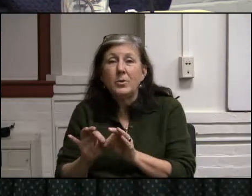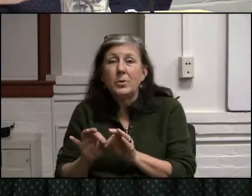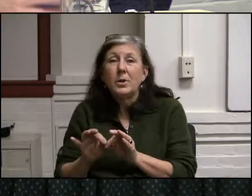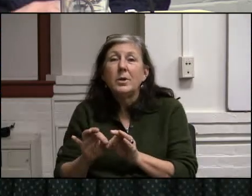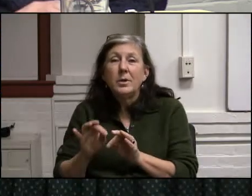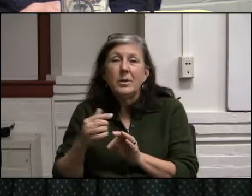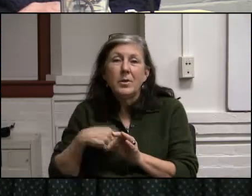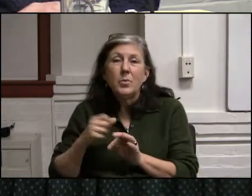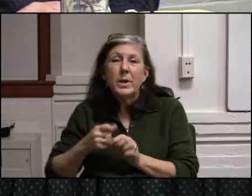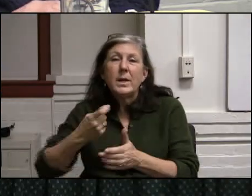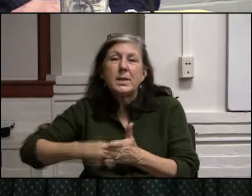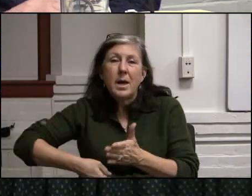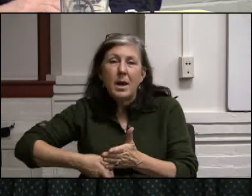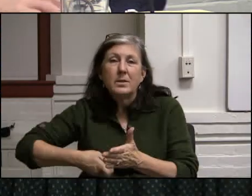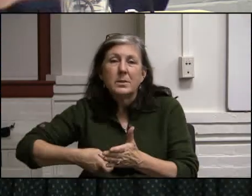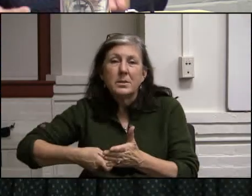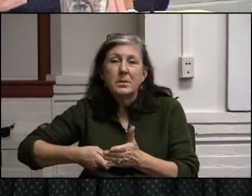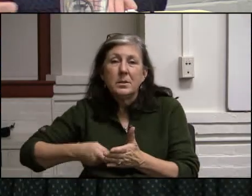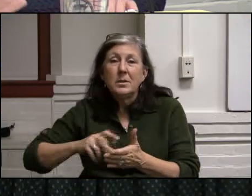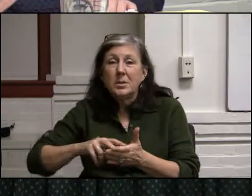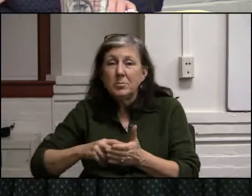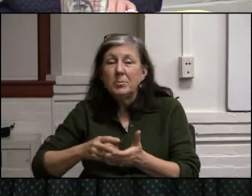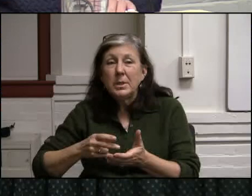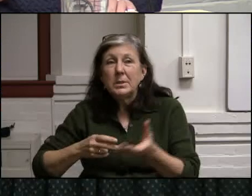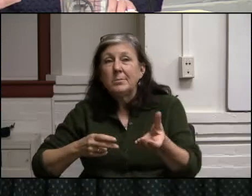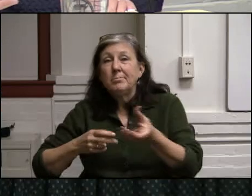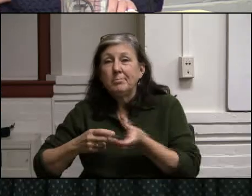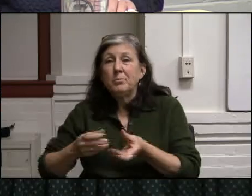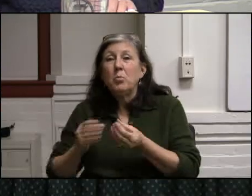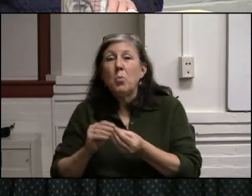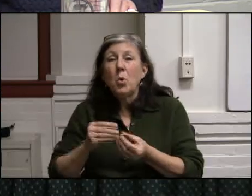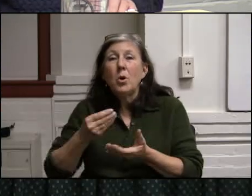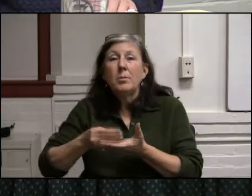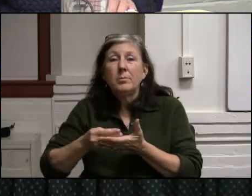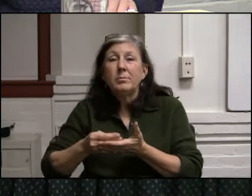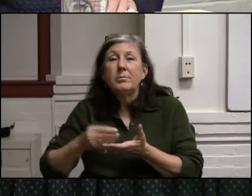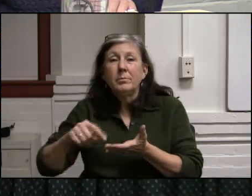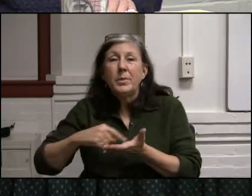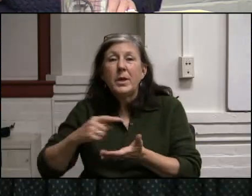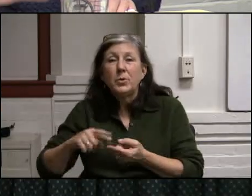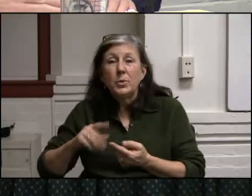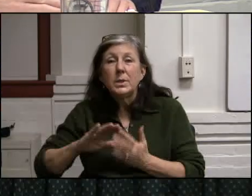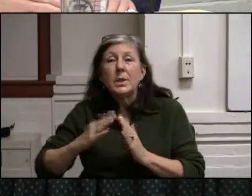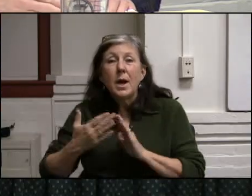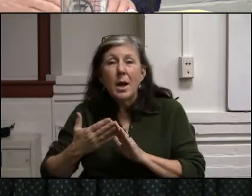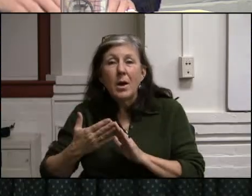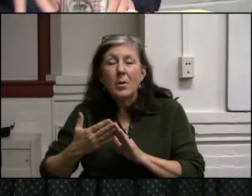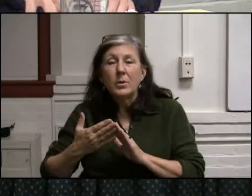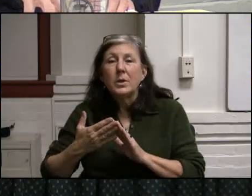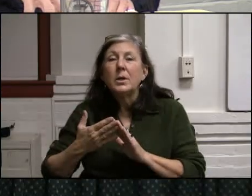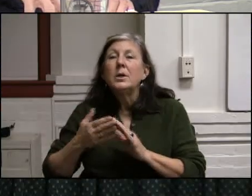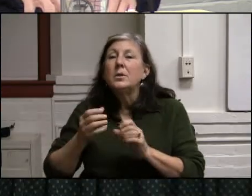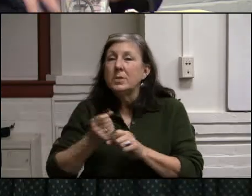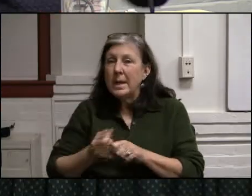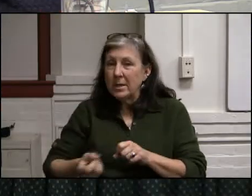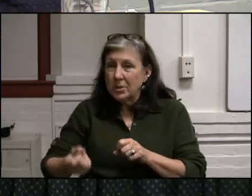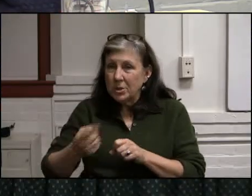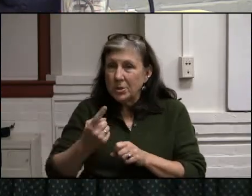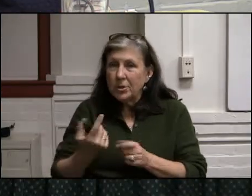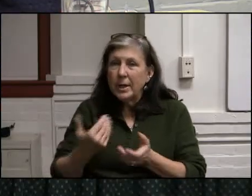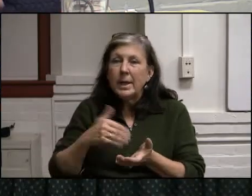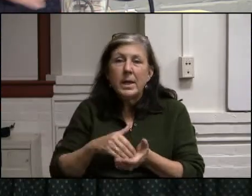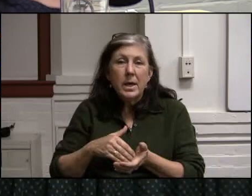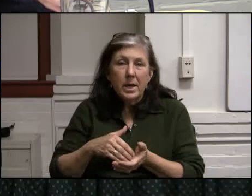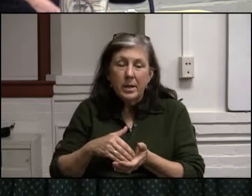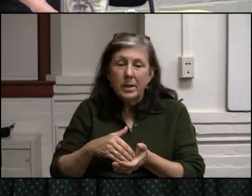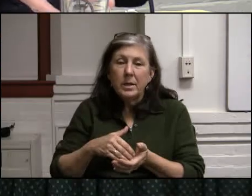taxable value, so we'll actually yield some additional revenue to the town. Going forward, the report, both next year, because we won't be making